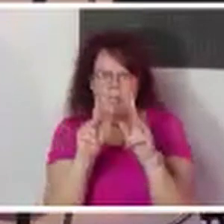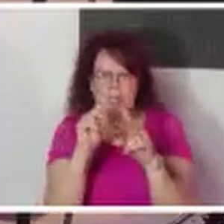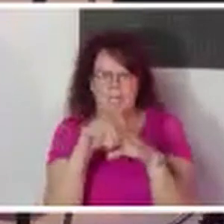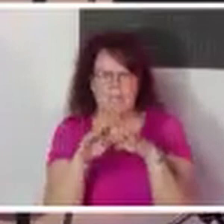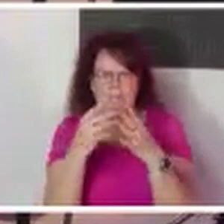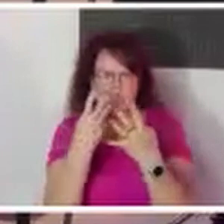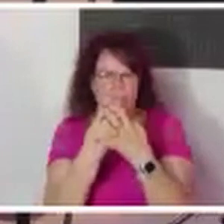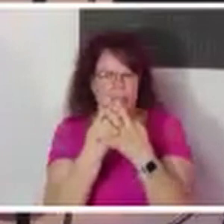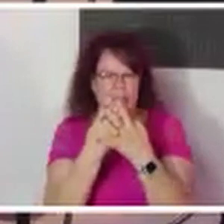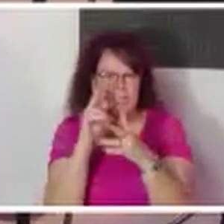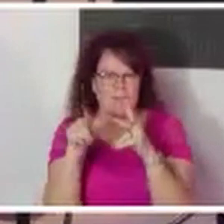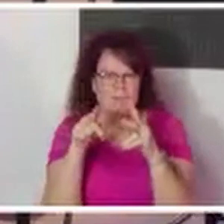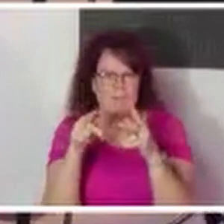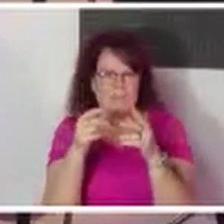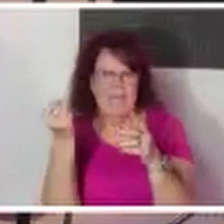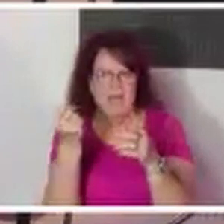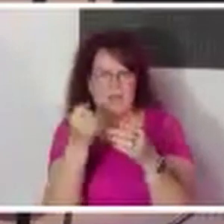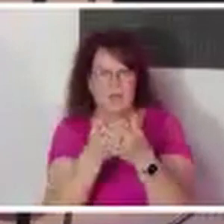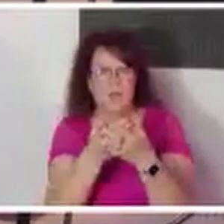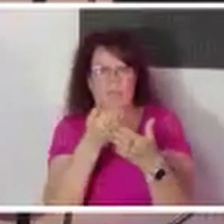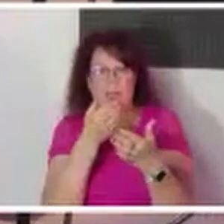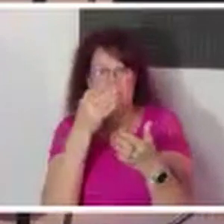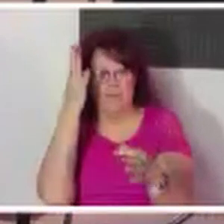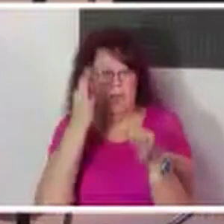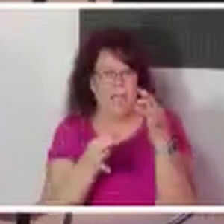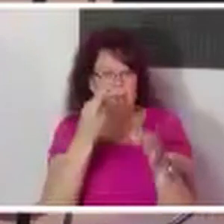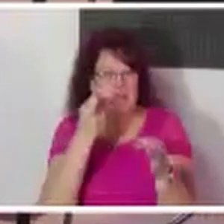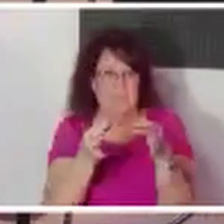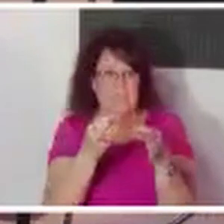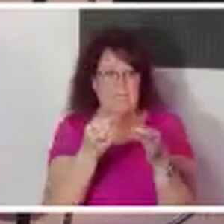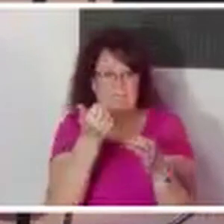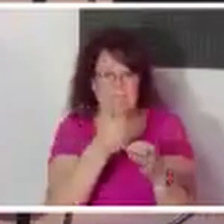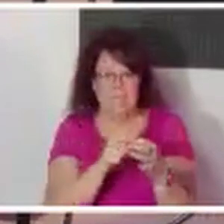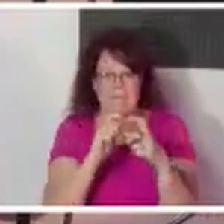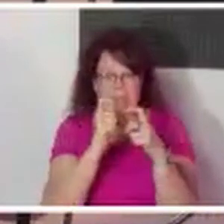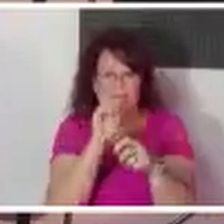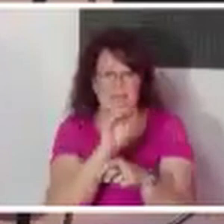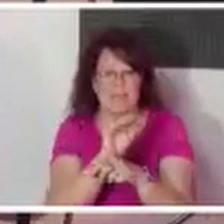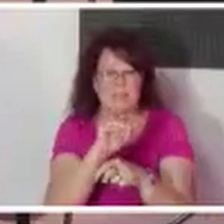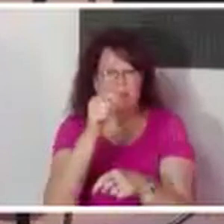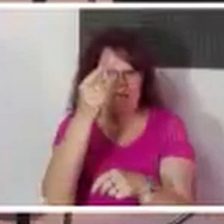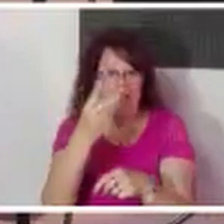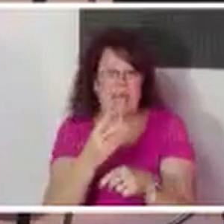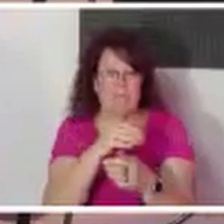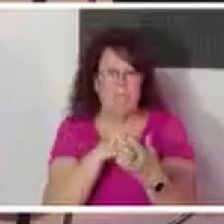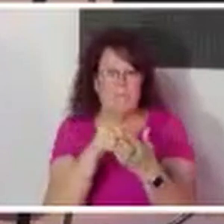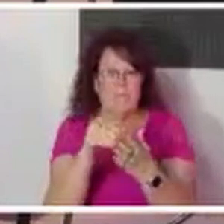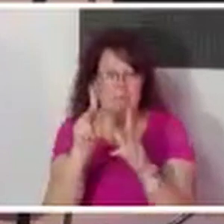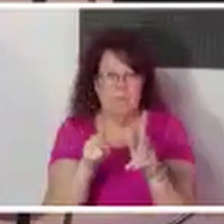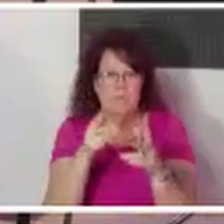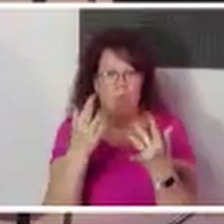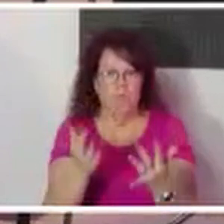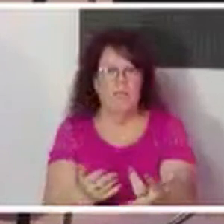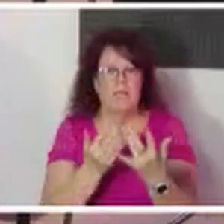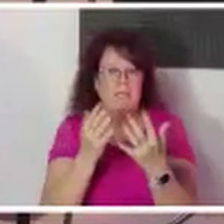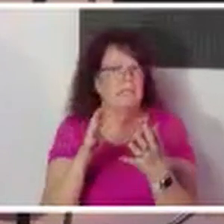is individuals being held pretrial, which on any given night amounts to about 500,000 people sitting in jail pretrial across the US.